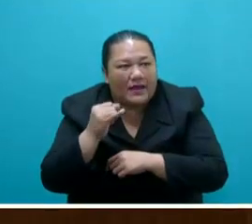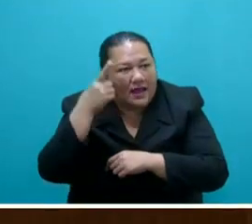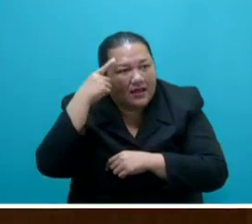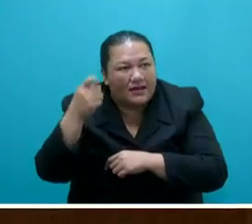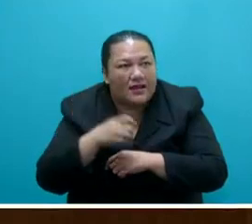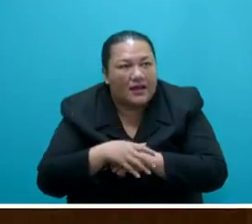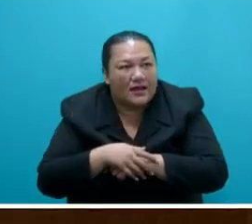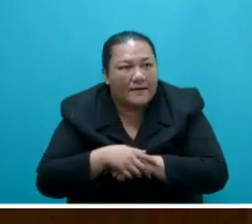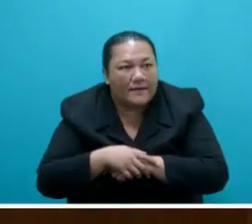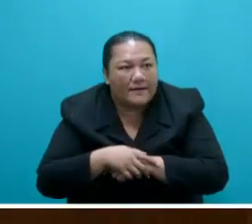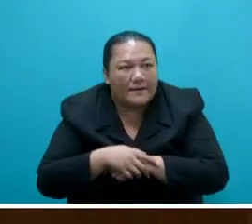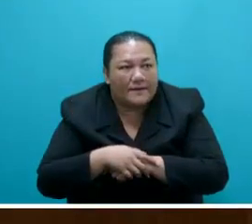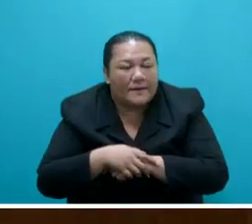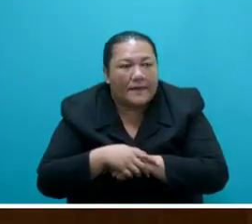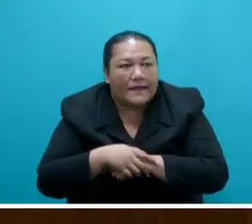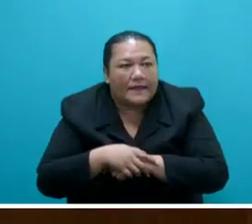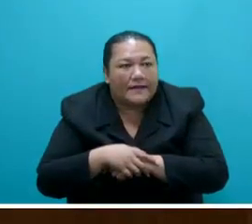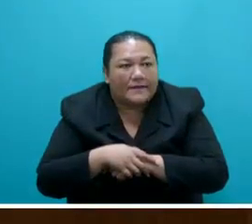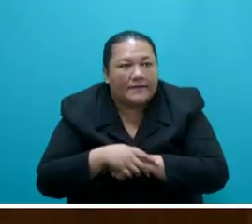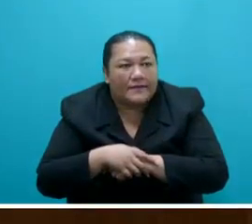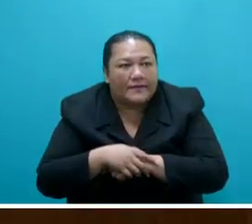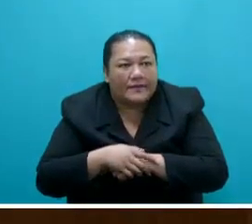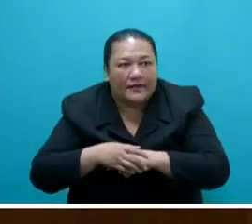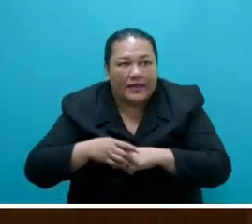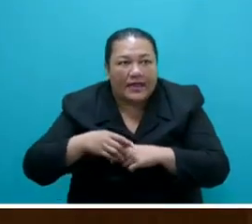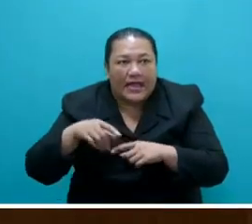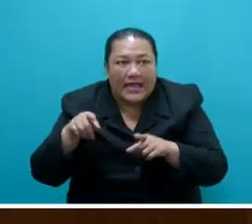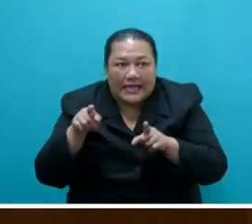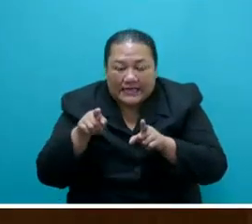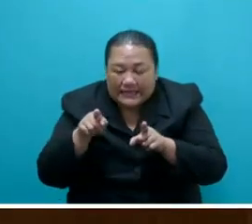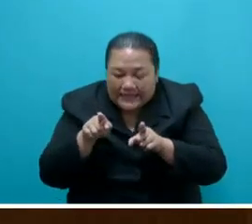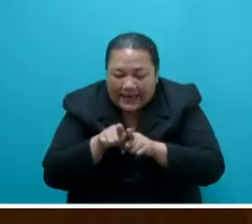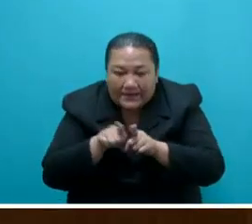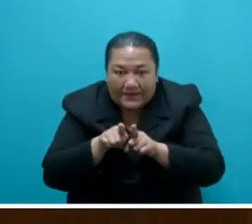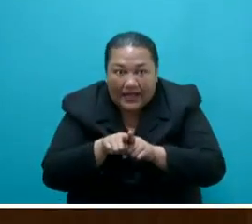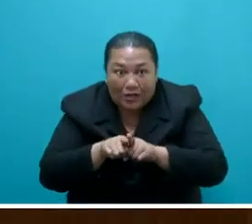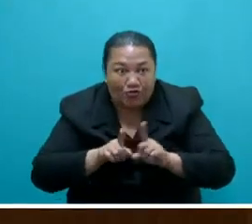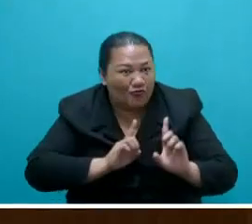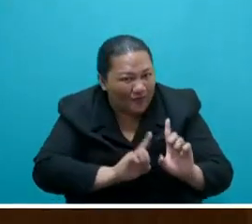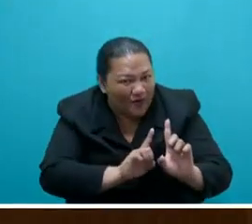instead of stomping your feet and walking out in protest.